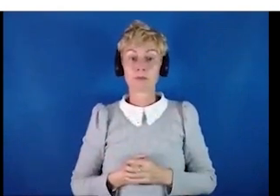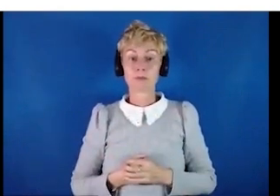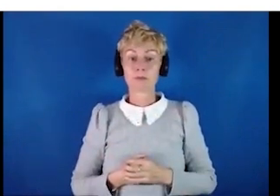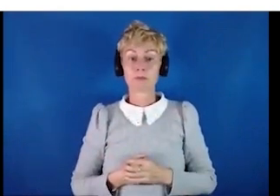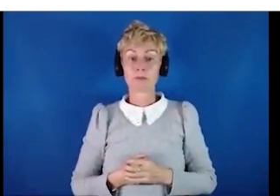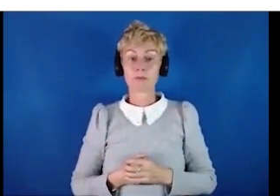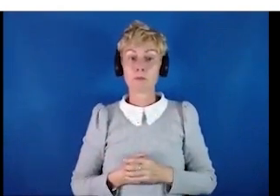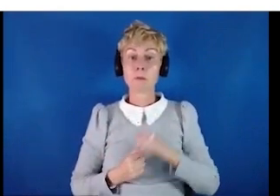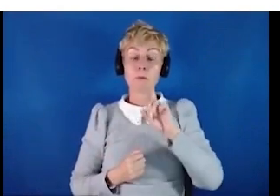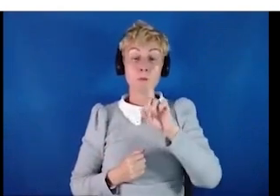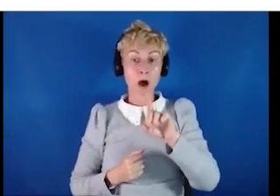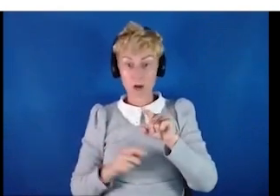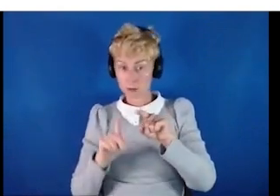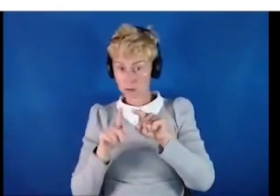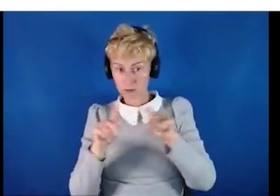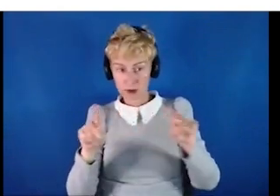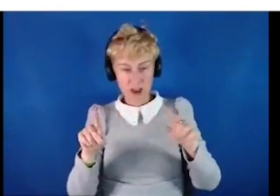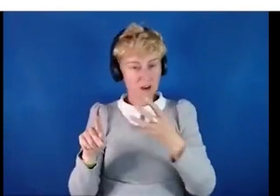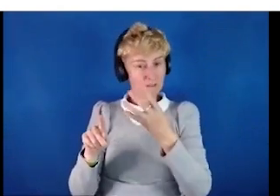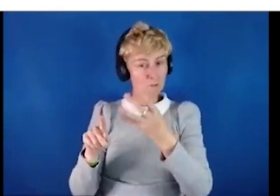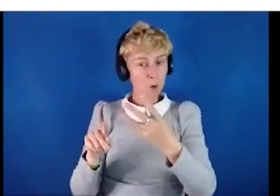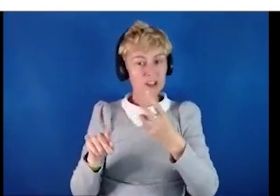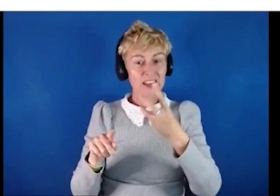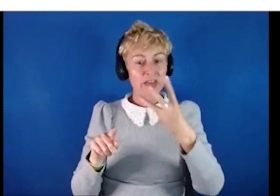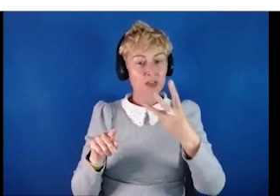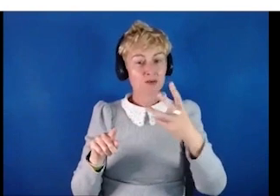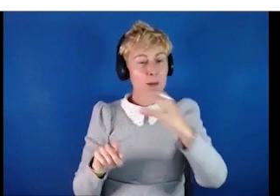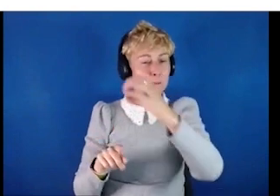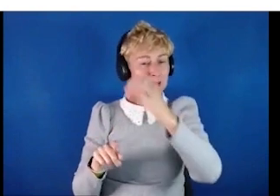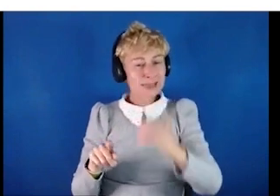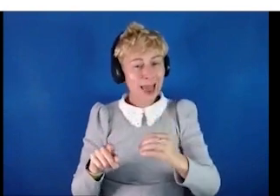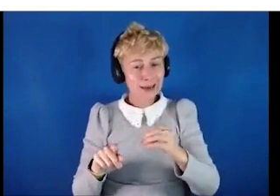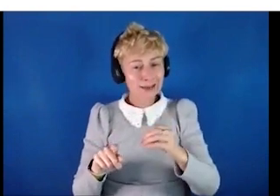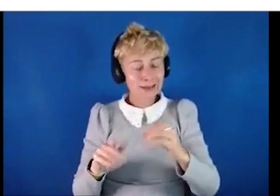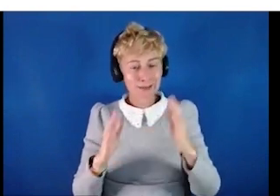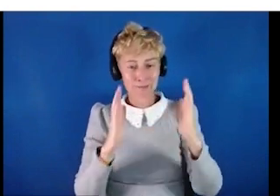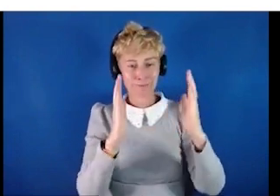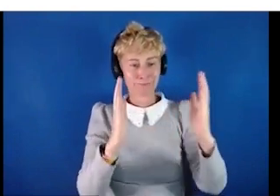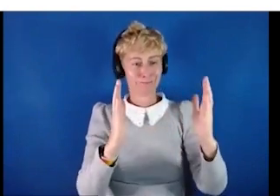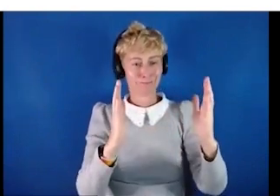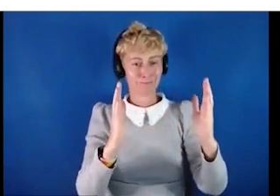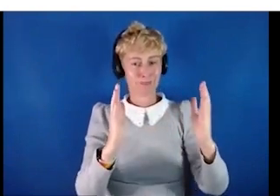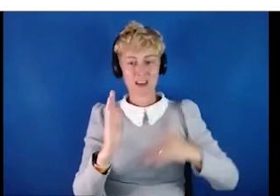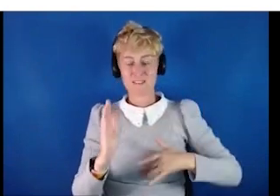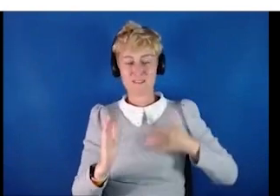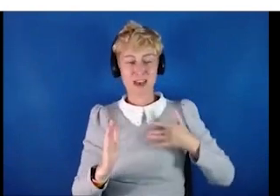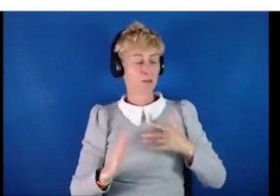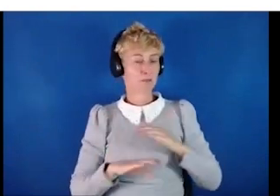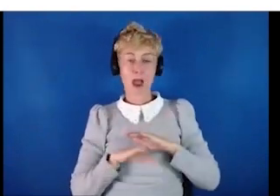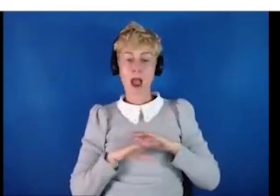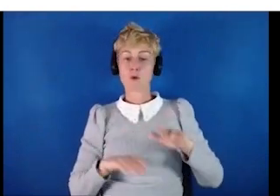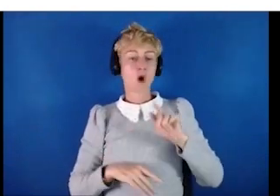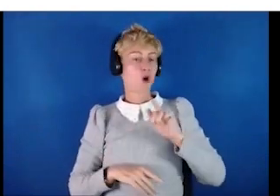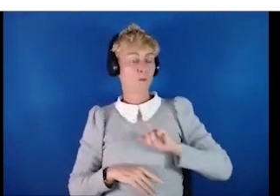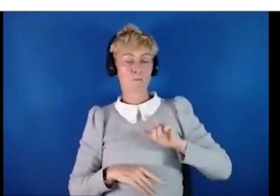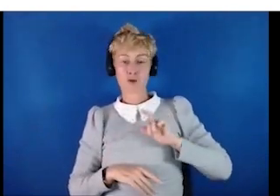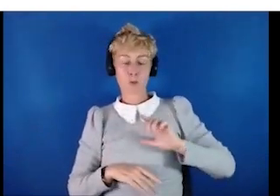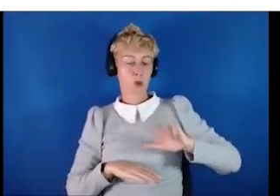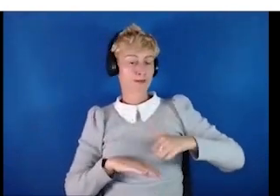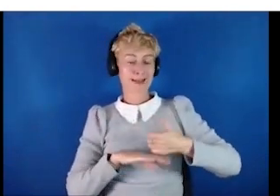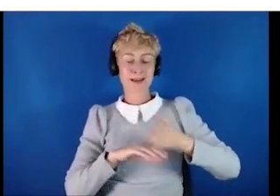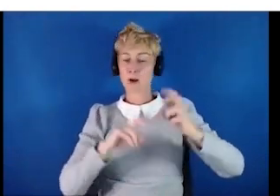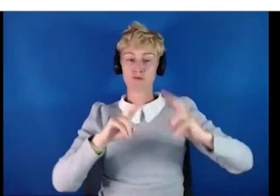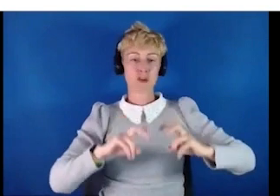And yet, as you'll see here, 43% of participants would not consider themselves comfortable with conducting